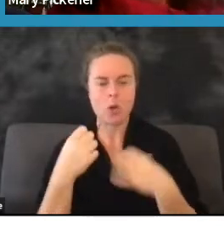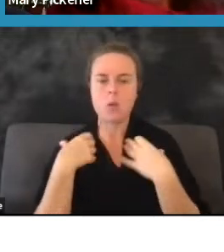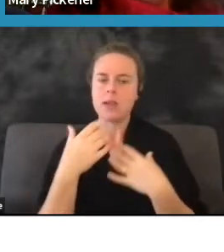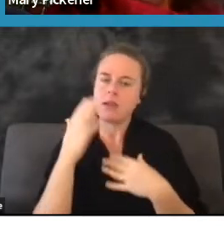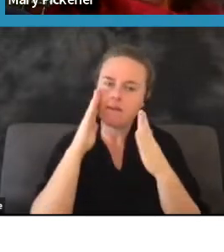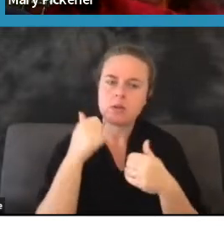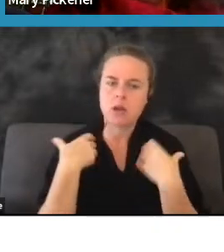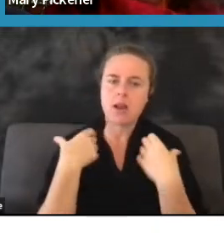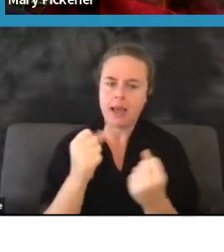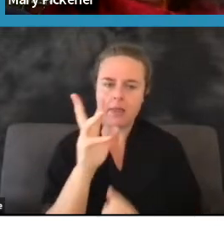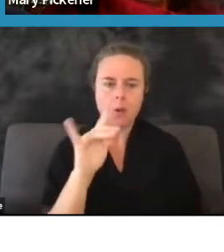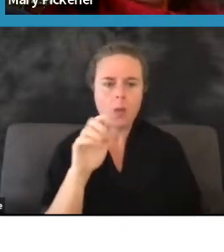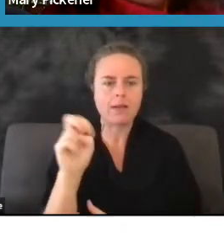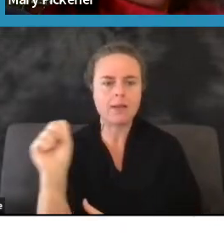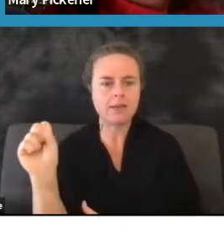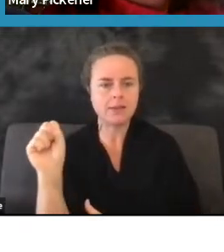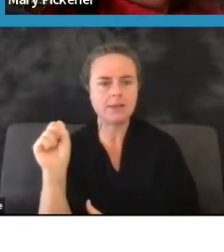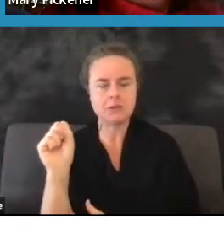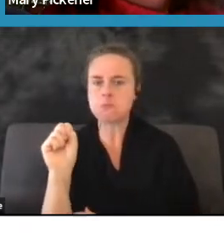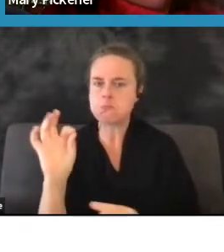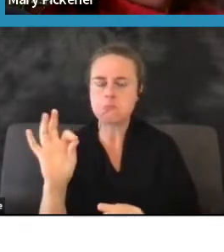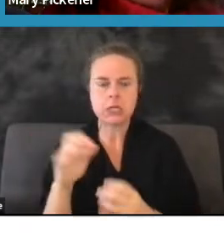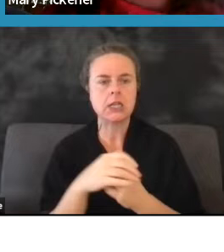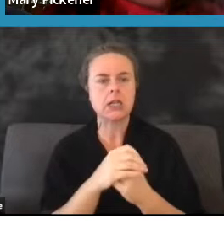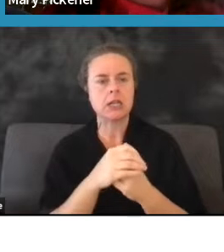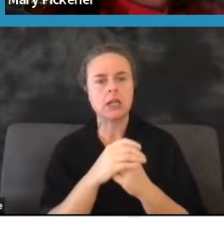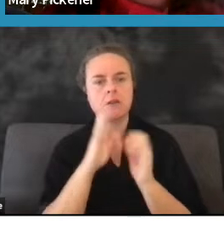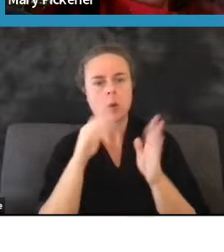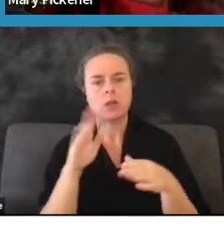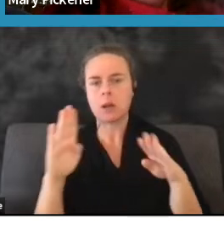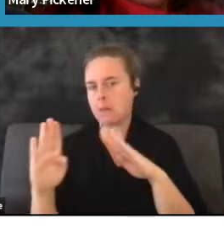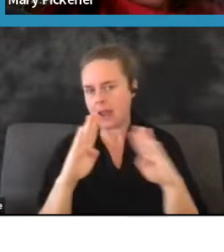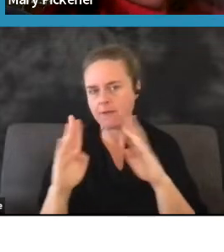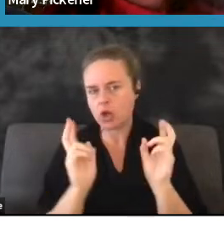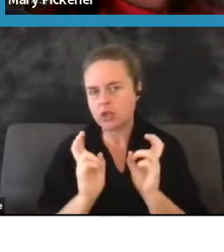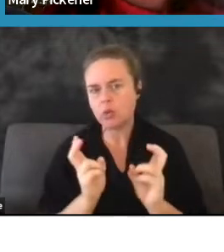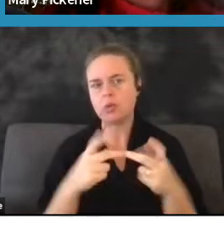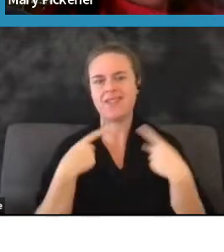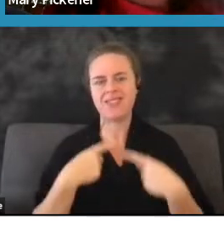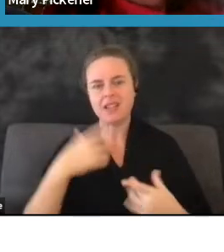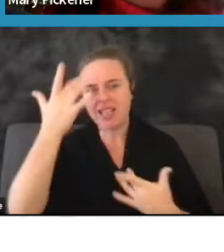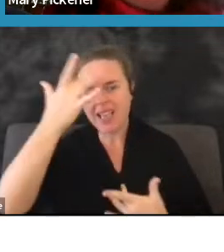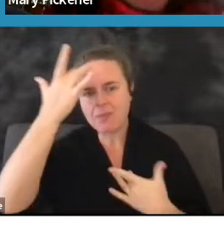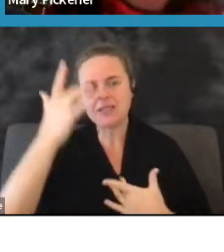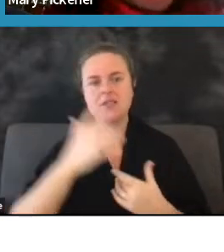and, not only focusing on behavior issues, but physical ailments, and blending how we do our work through data and science is always,